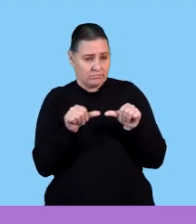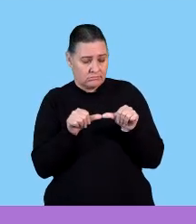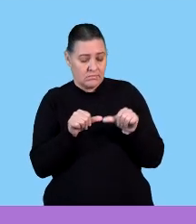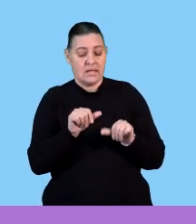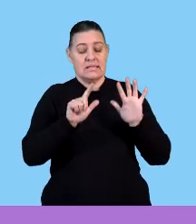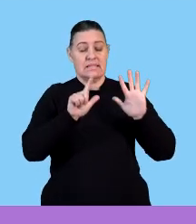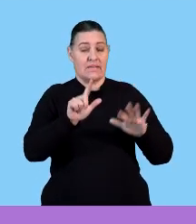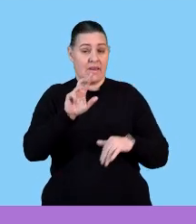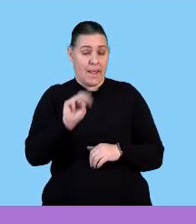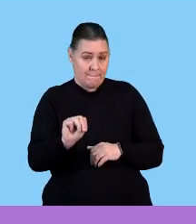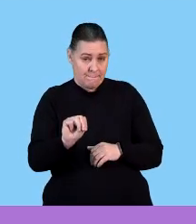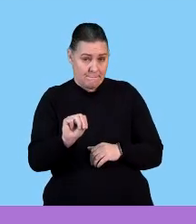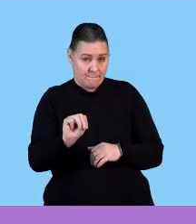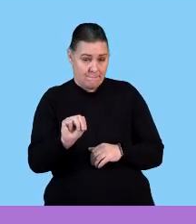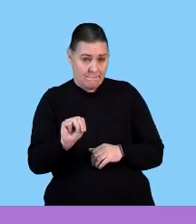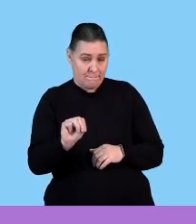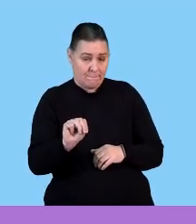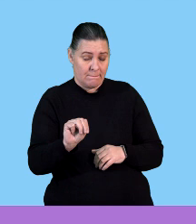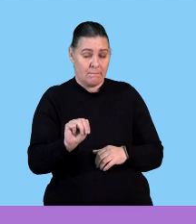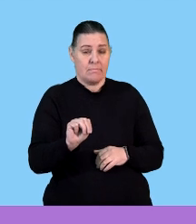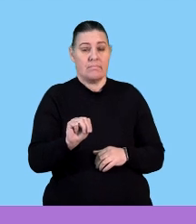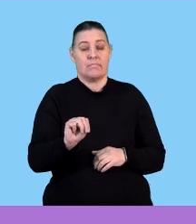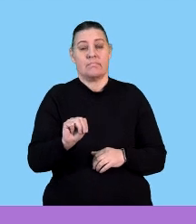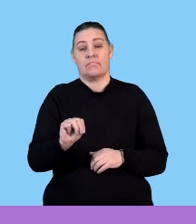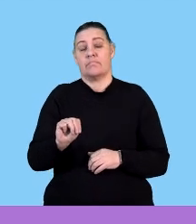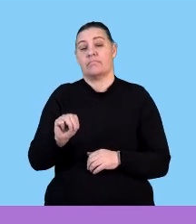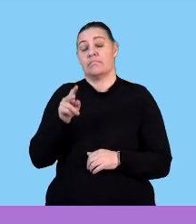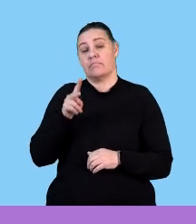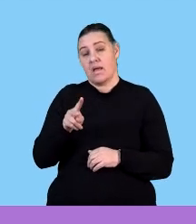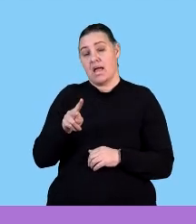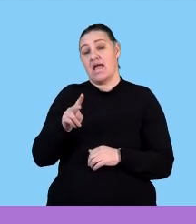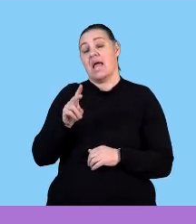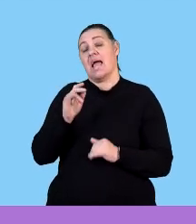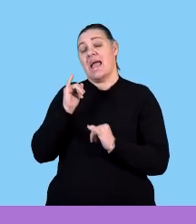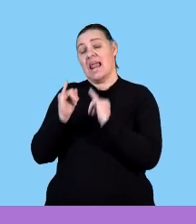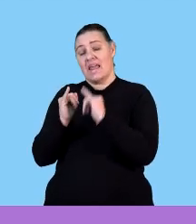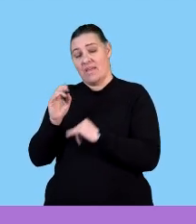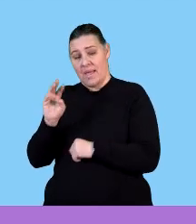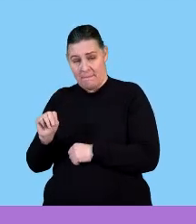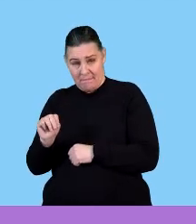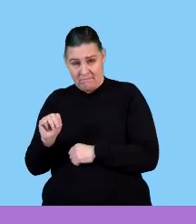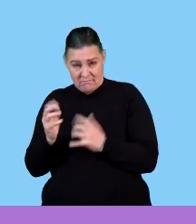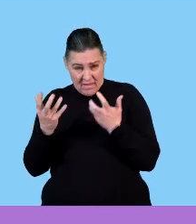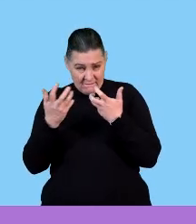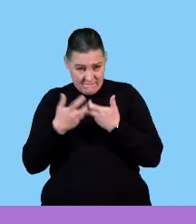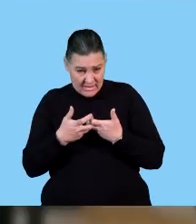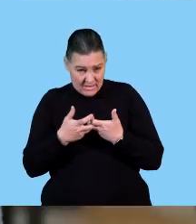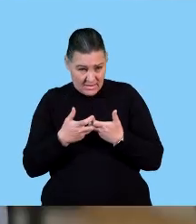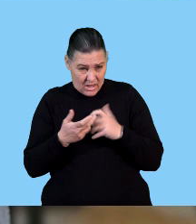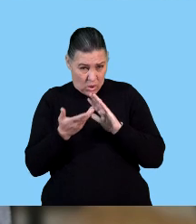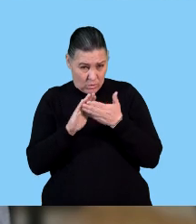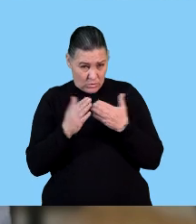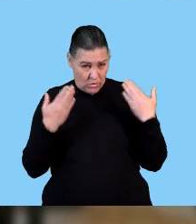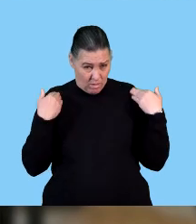dimensions of 7 meters by 11 meters fit inside the